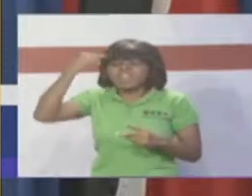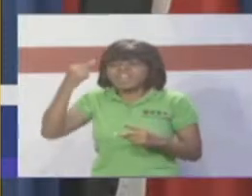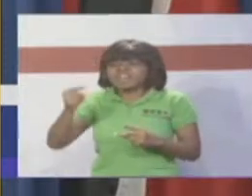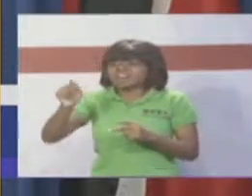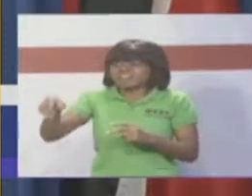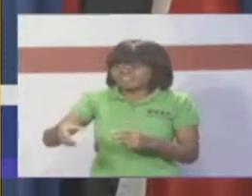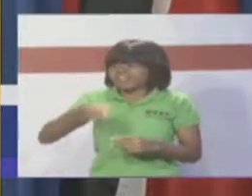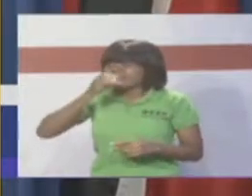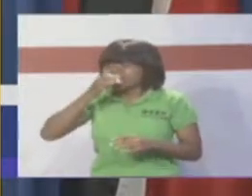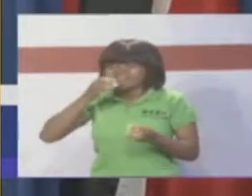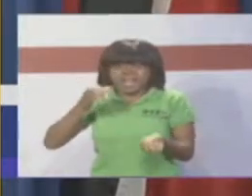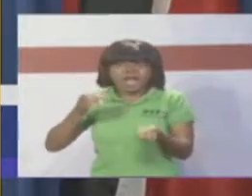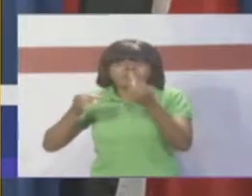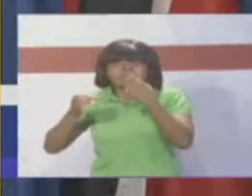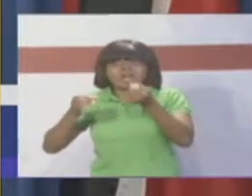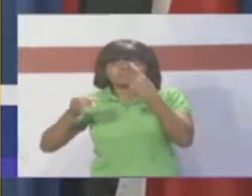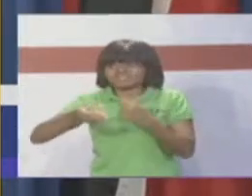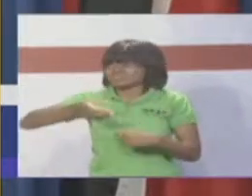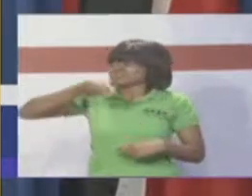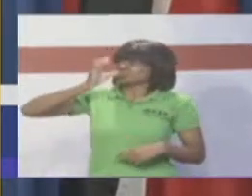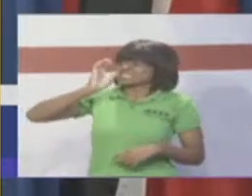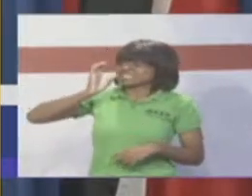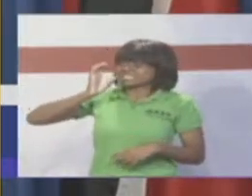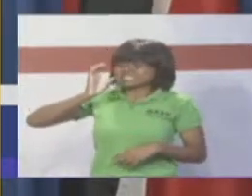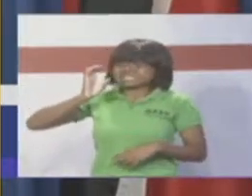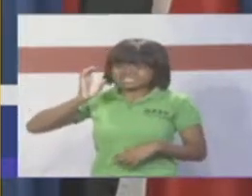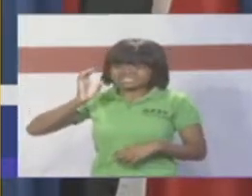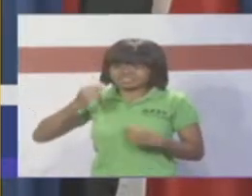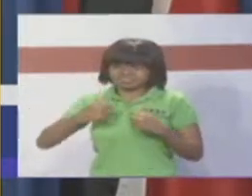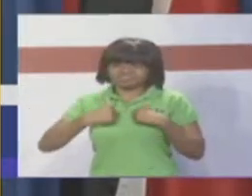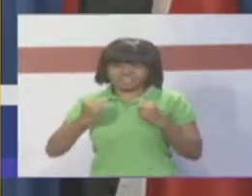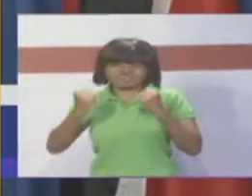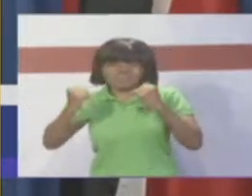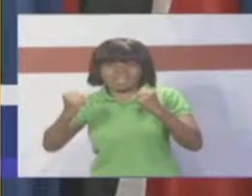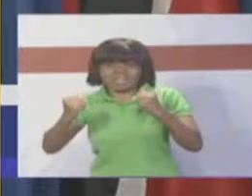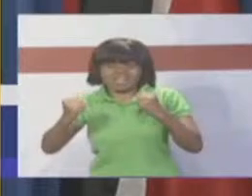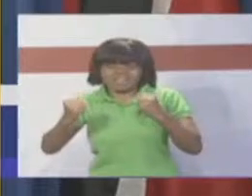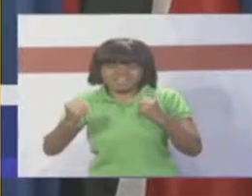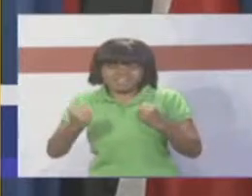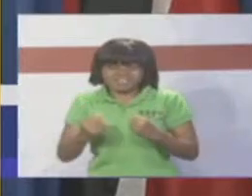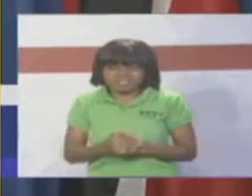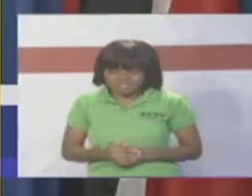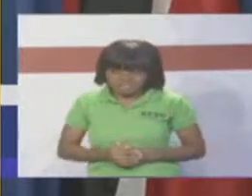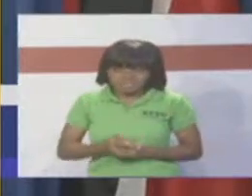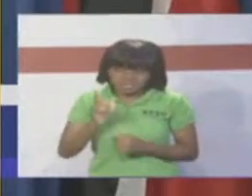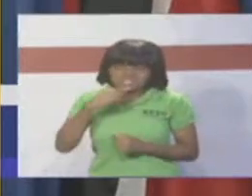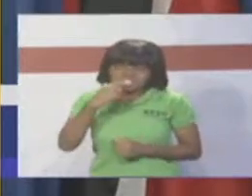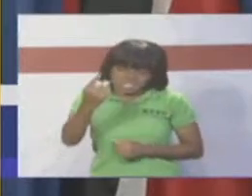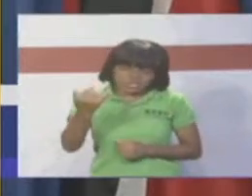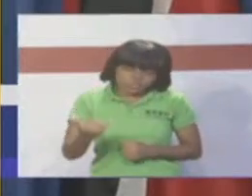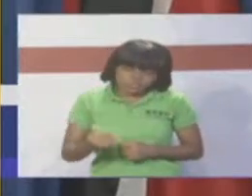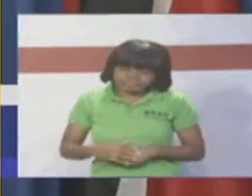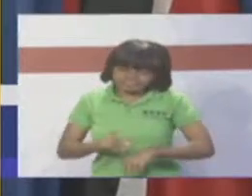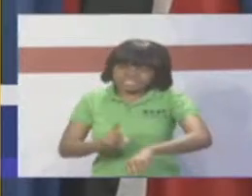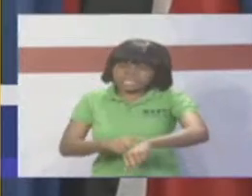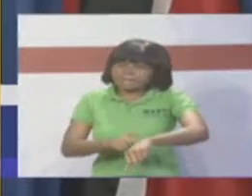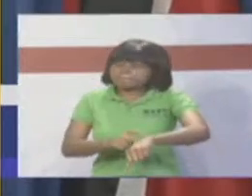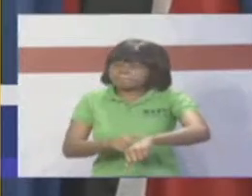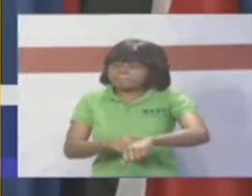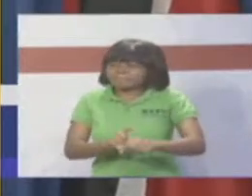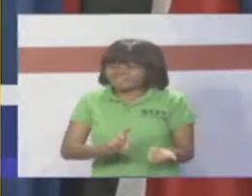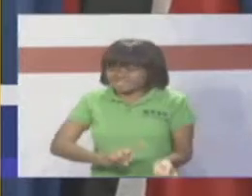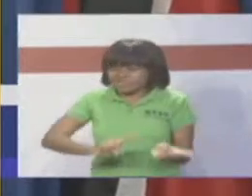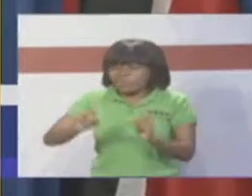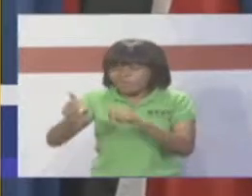And the danger we're facing now is that this parallel healthcare system that's worked so well for a year and a half is close to